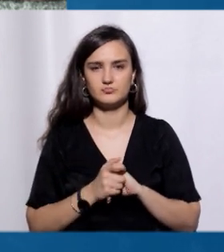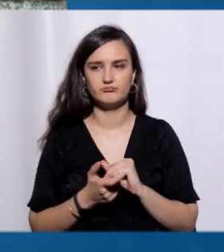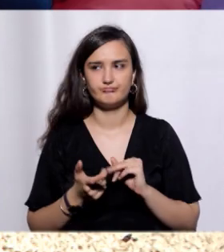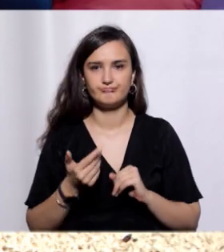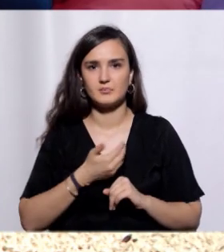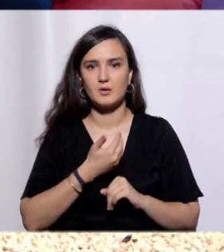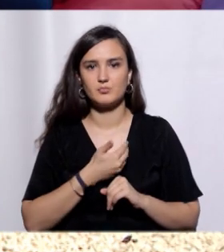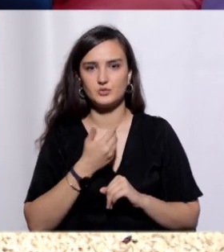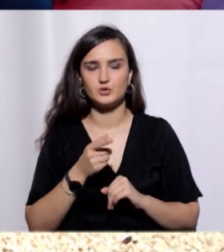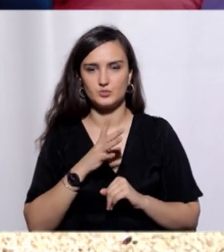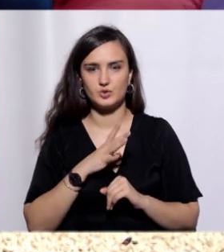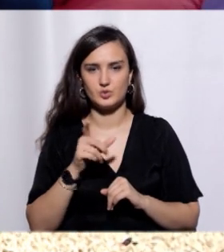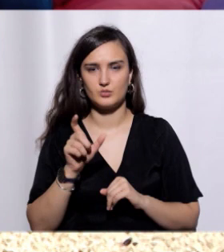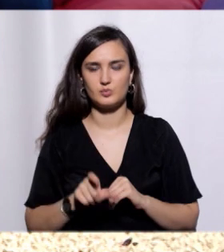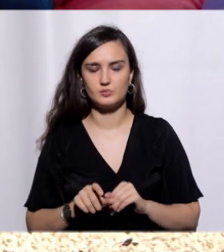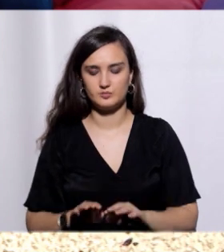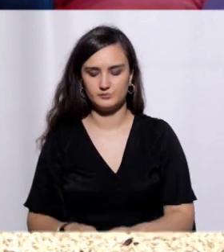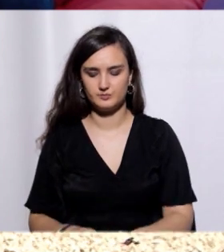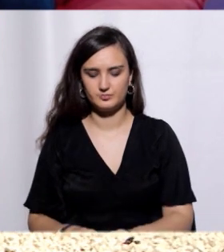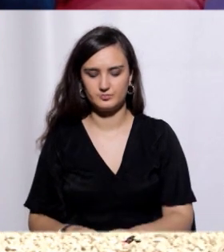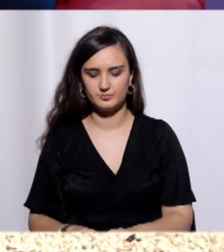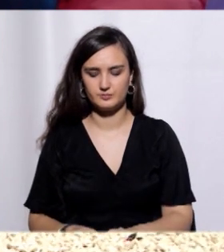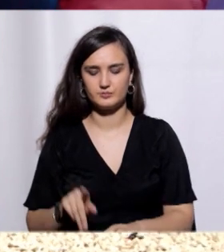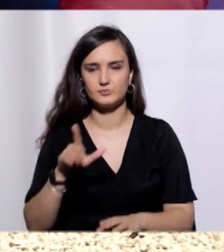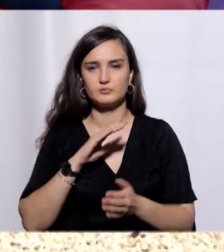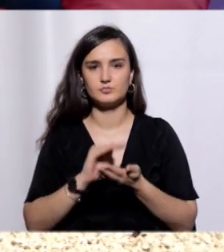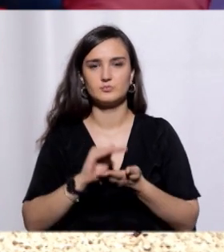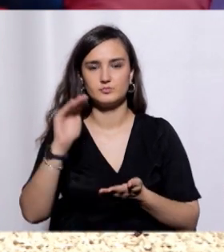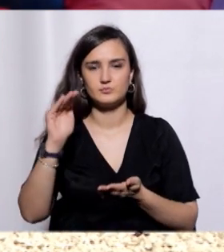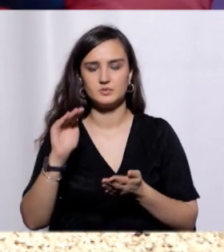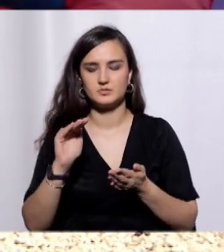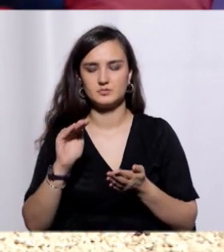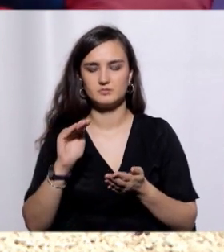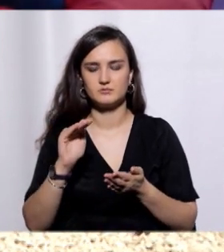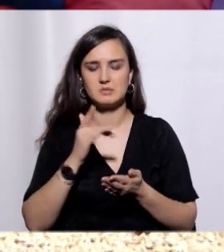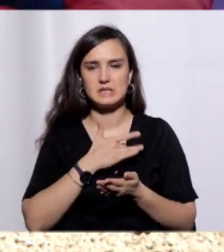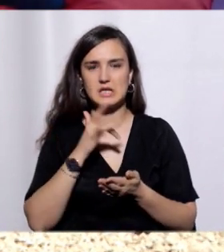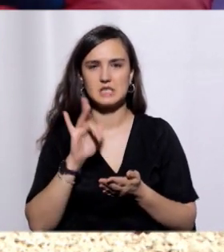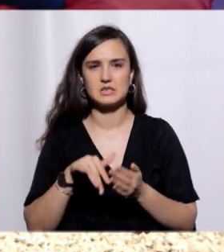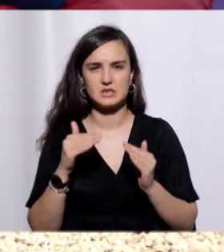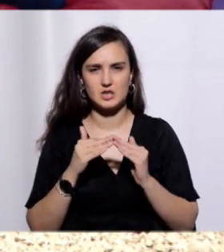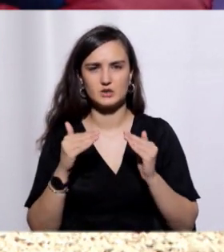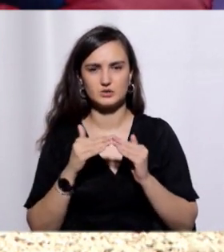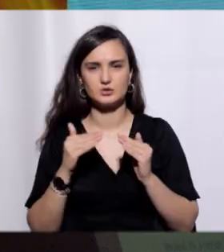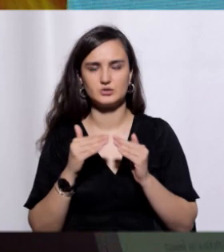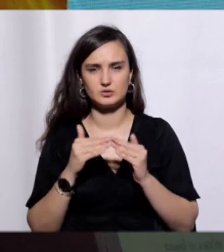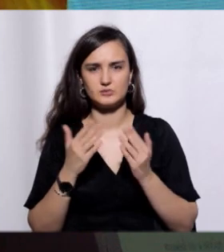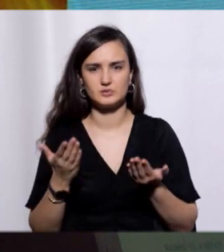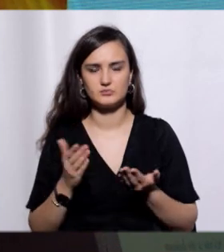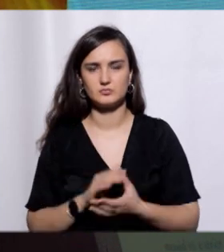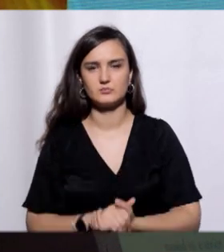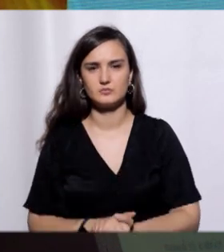the Brontes. Charlotte was raised in a strict Anglican home by her clergyman